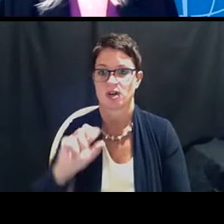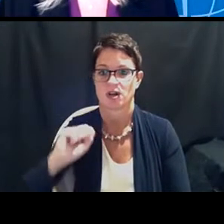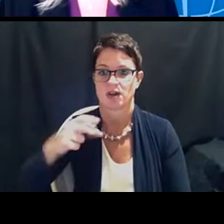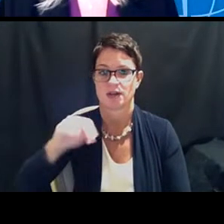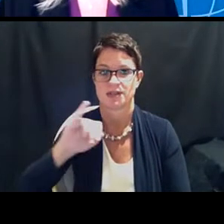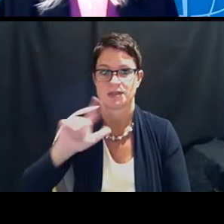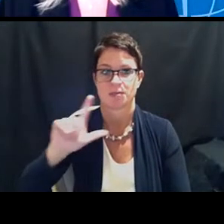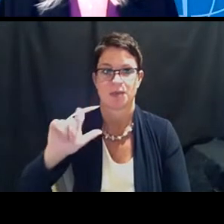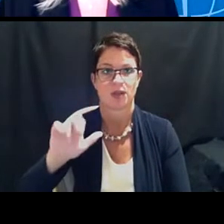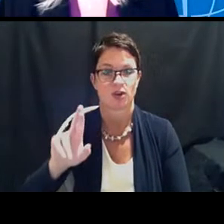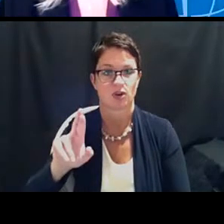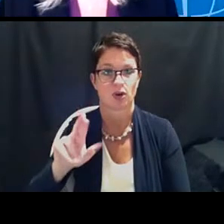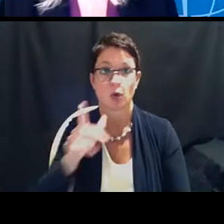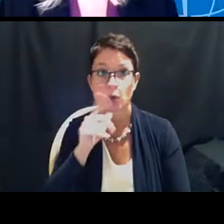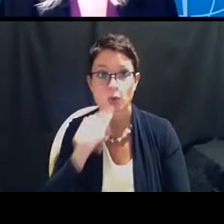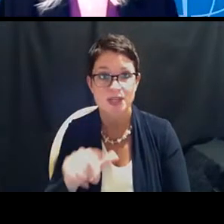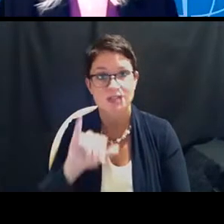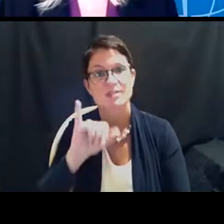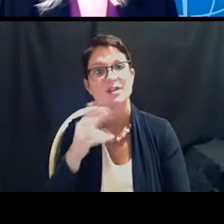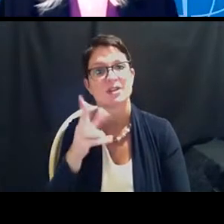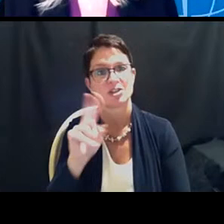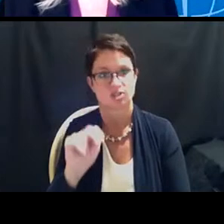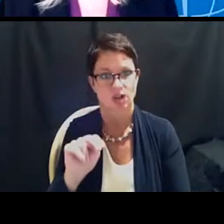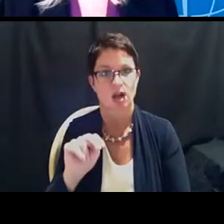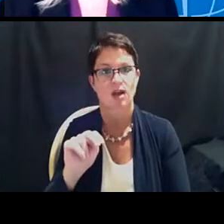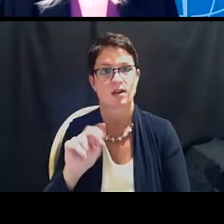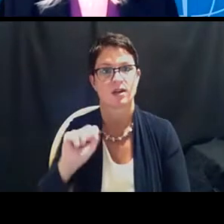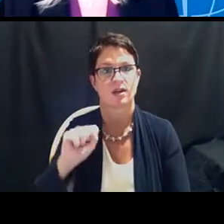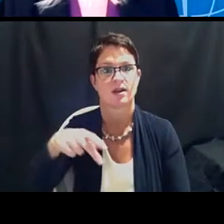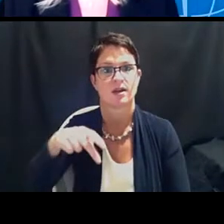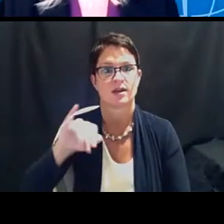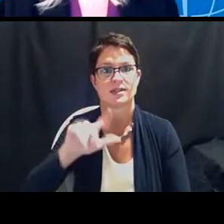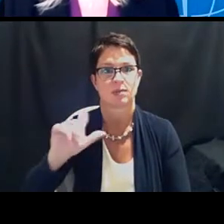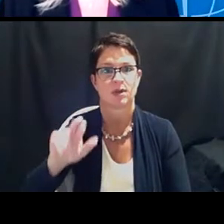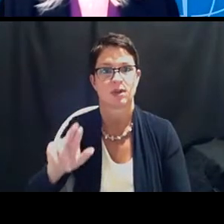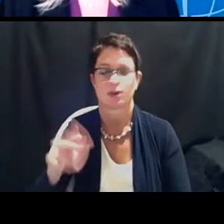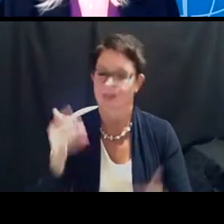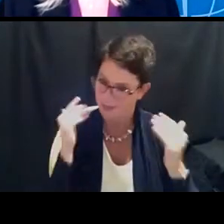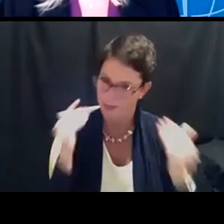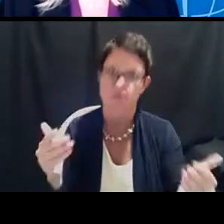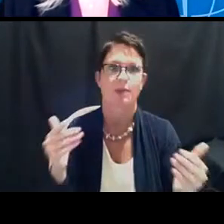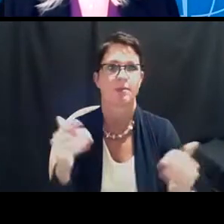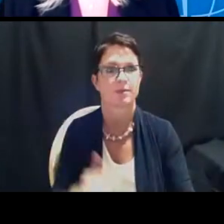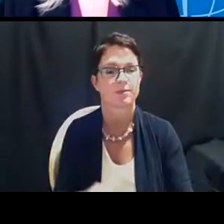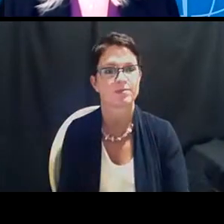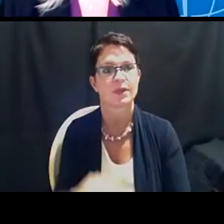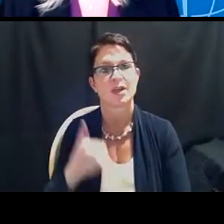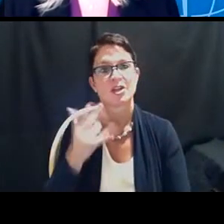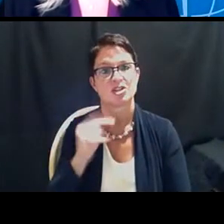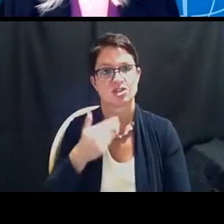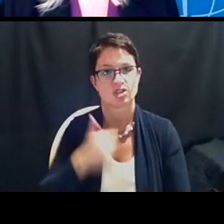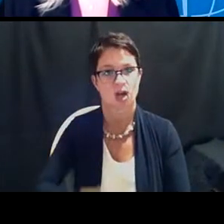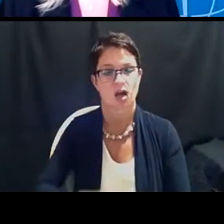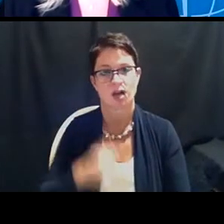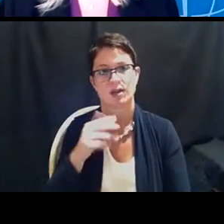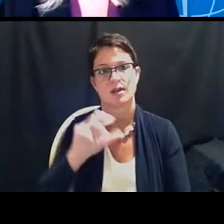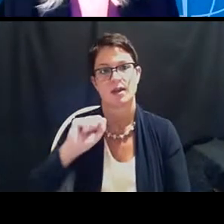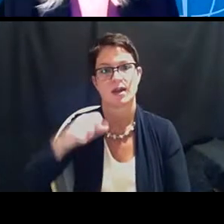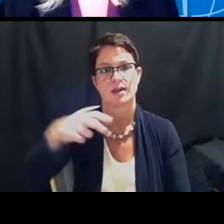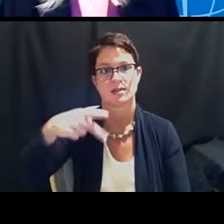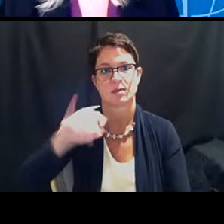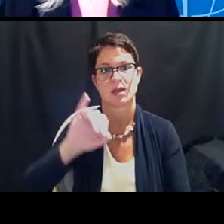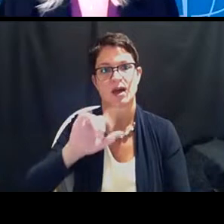Who's this? John Spiller. Let her rip. All right, John Spiller, JOHN